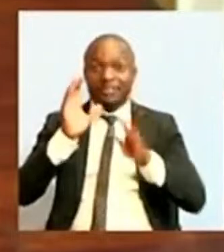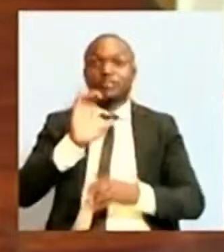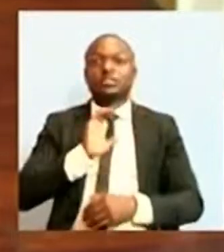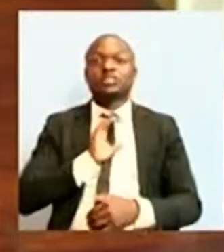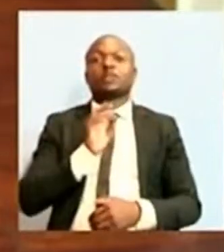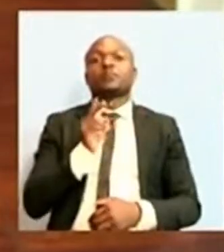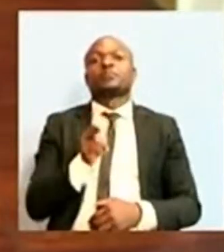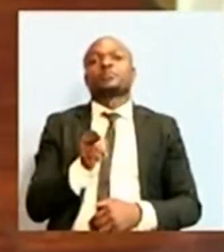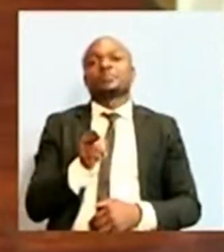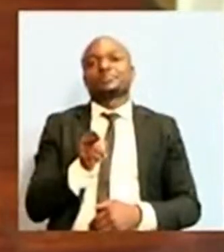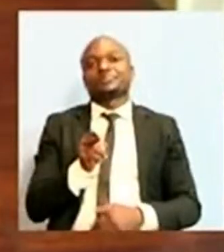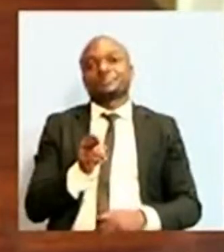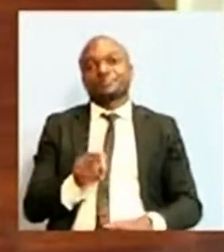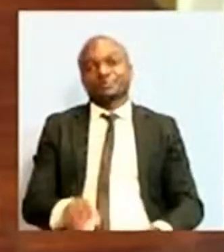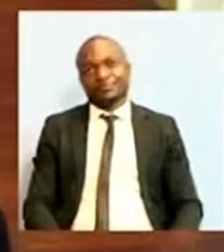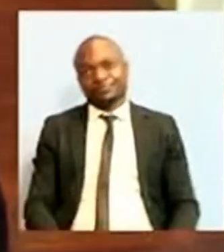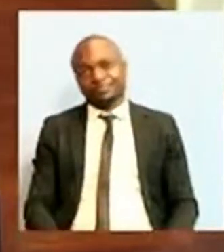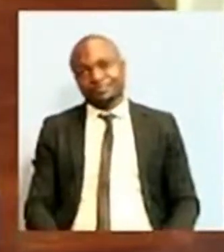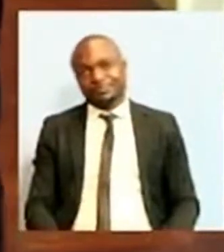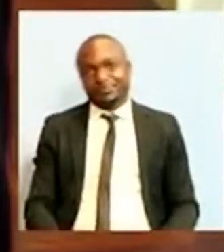Chililabombwe?